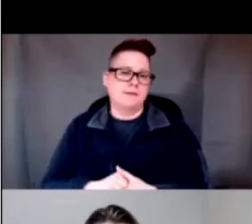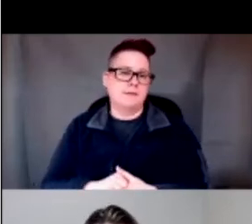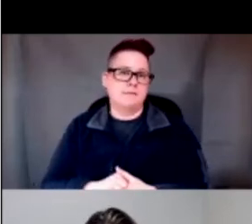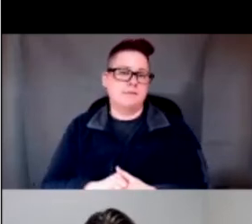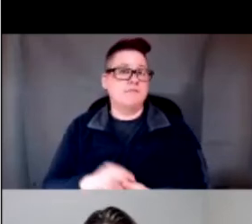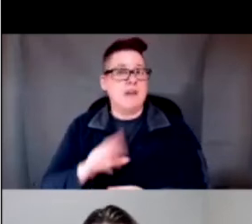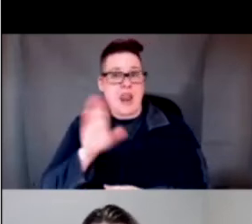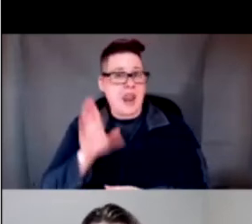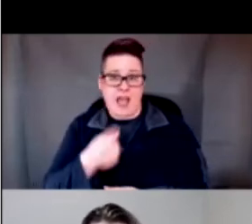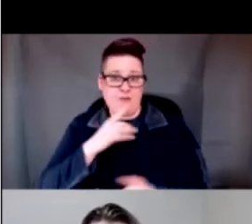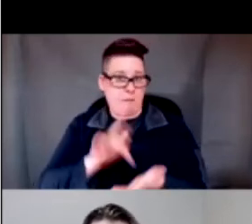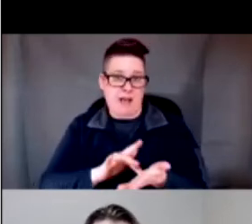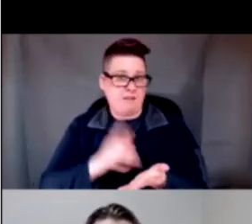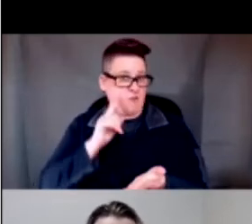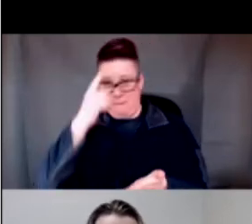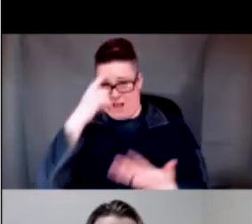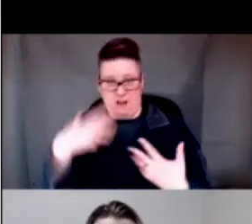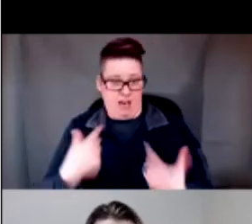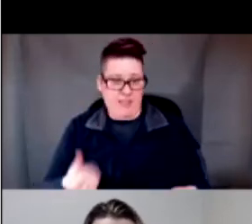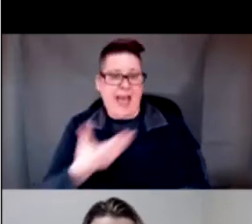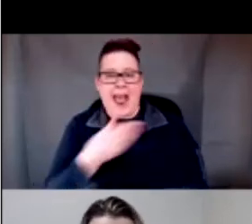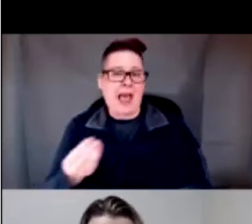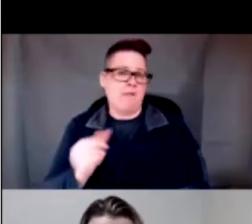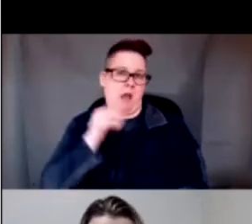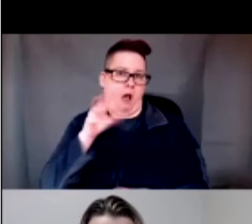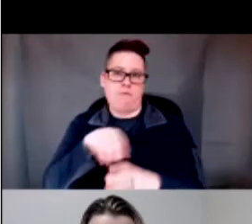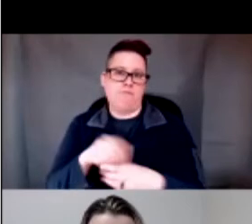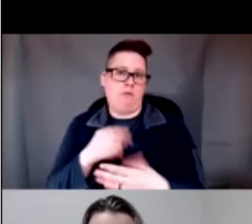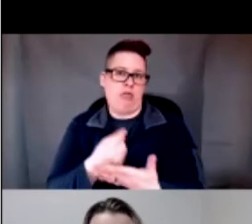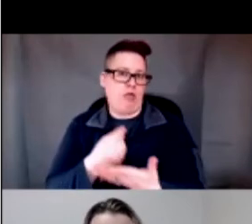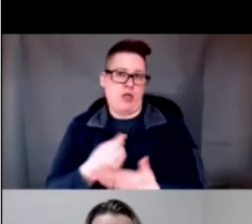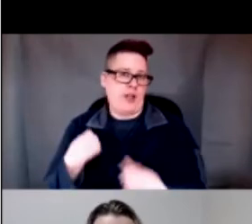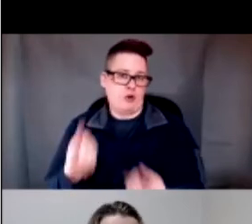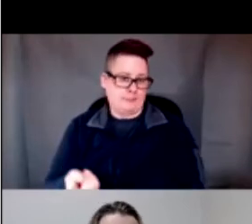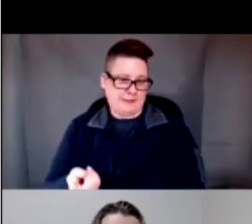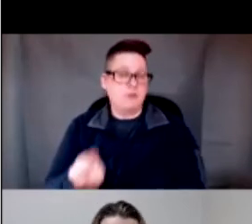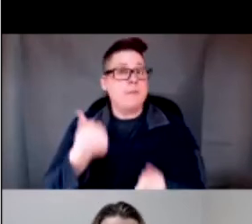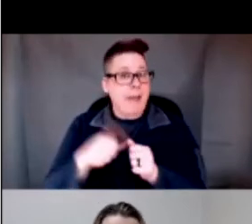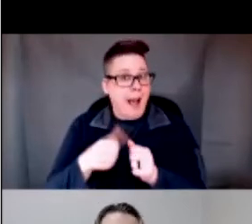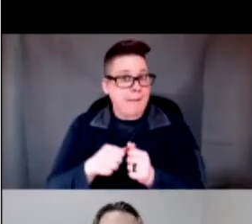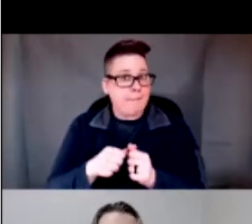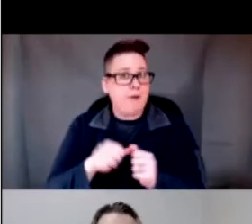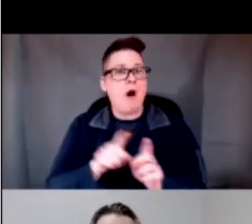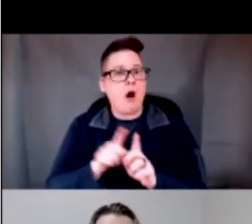received medication for any mental health, and she has not engaged in therapy services in the past. And again, remember, she's also guarded. So therapy